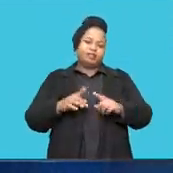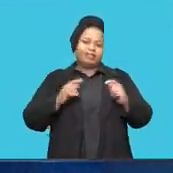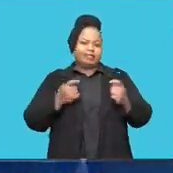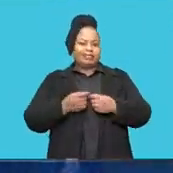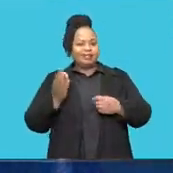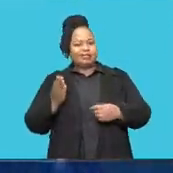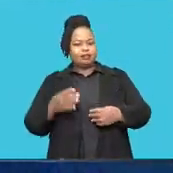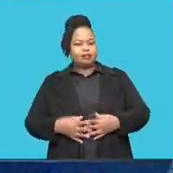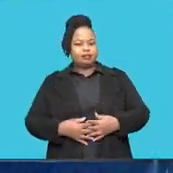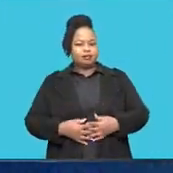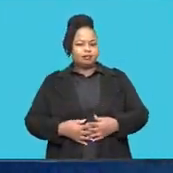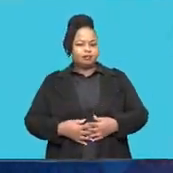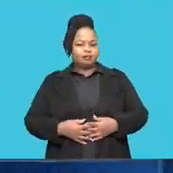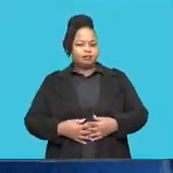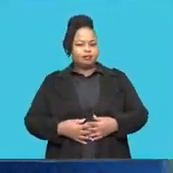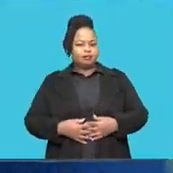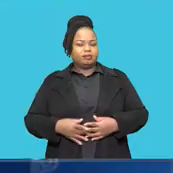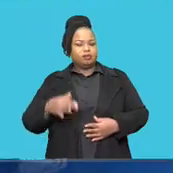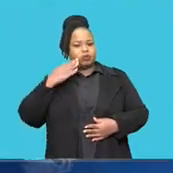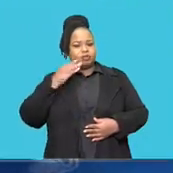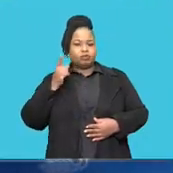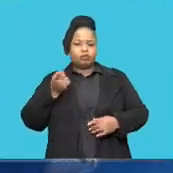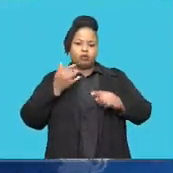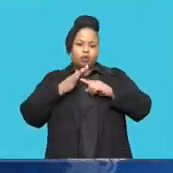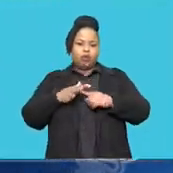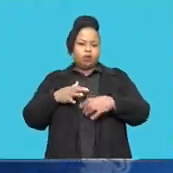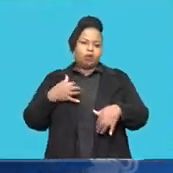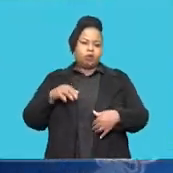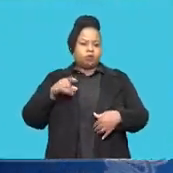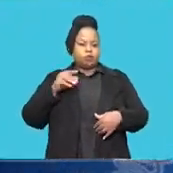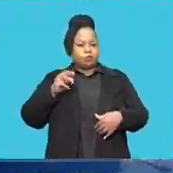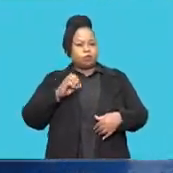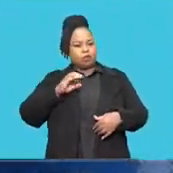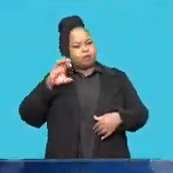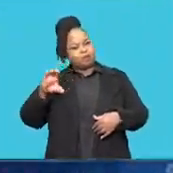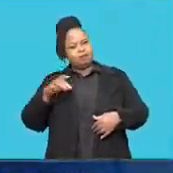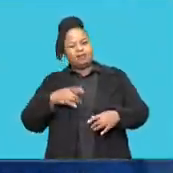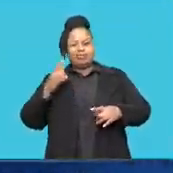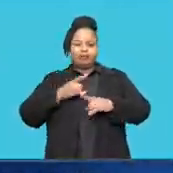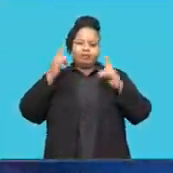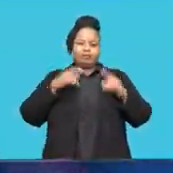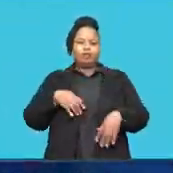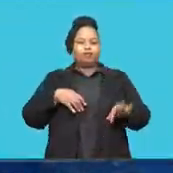kicks. In display of resilience and nerves of steel, Phaphama FC emerged triumphant with a